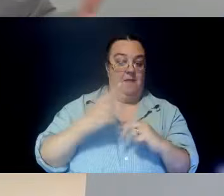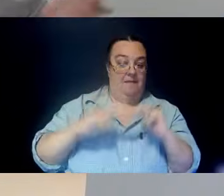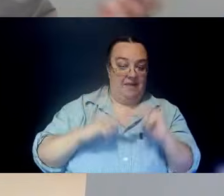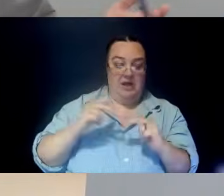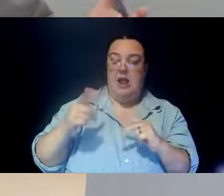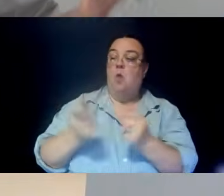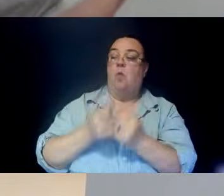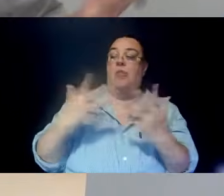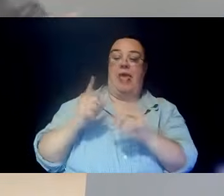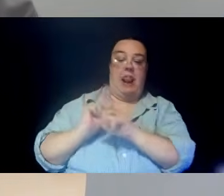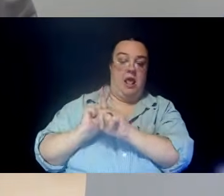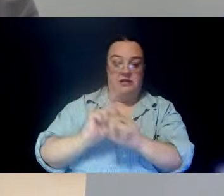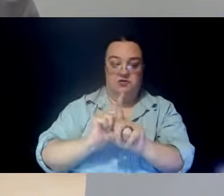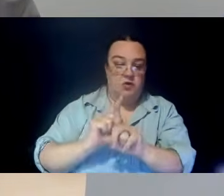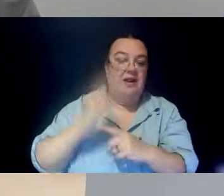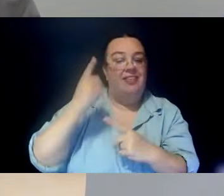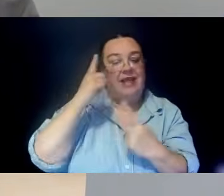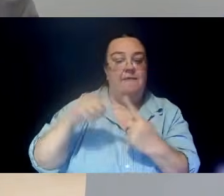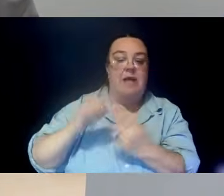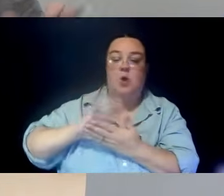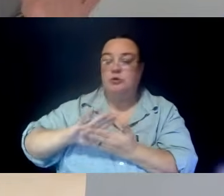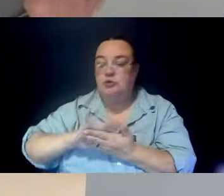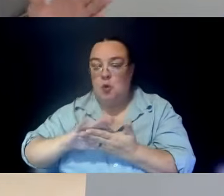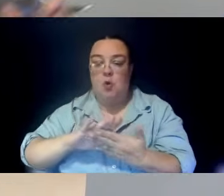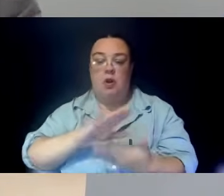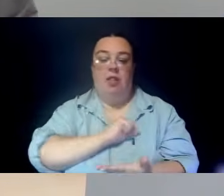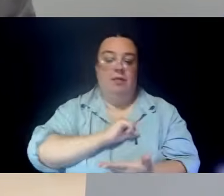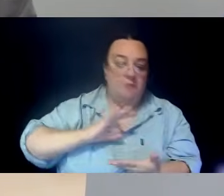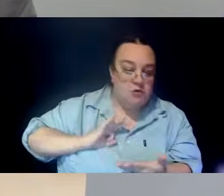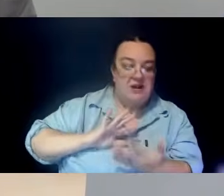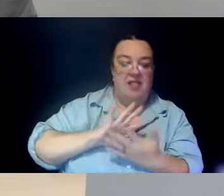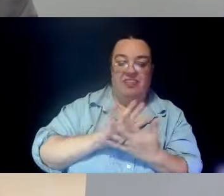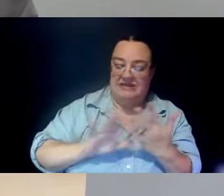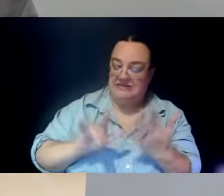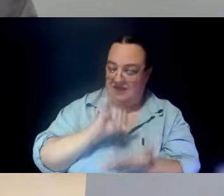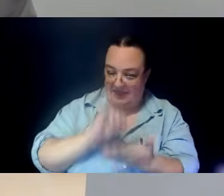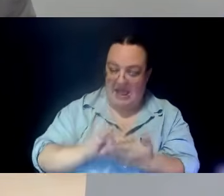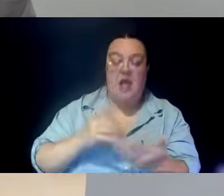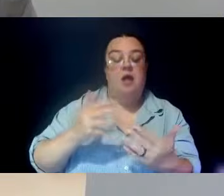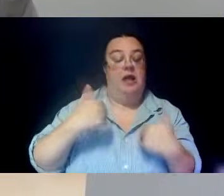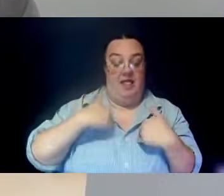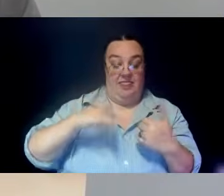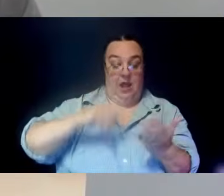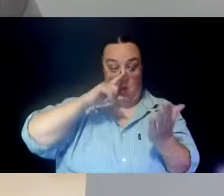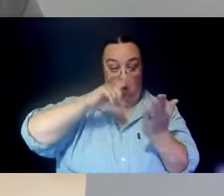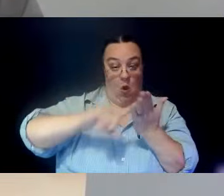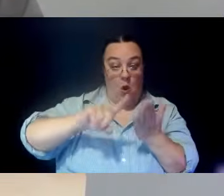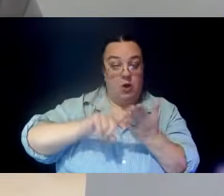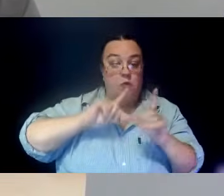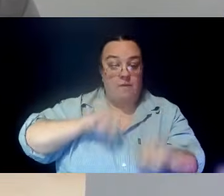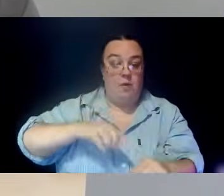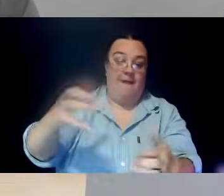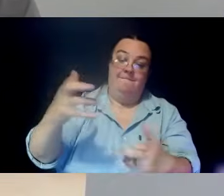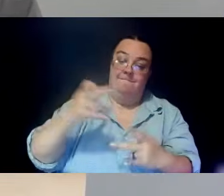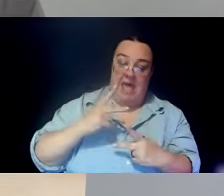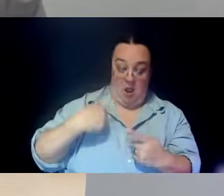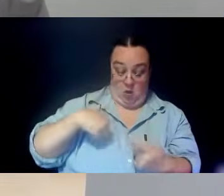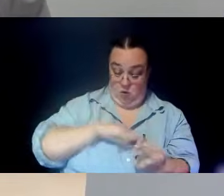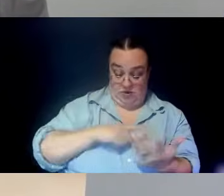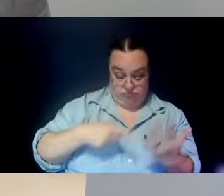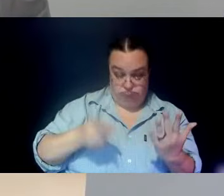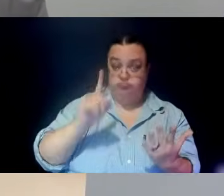kind of think custodial personnel and things of that nature. But we got the audit report back and we're in 100% compliance.